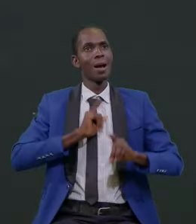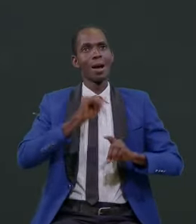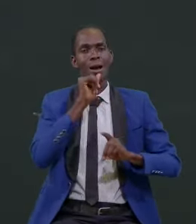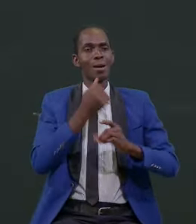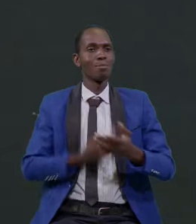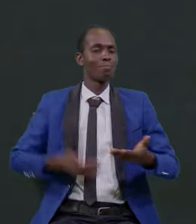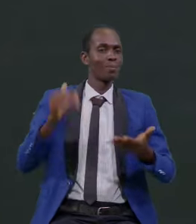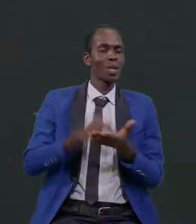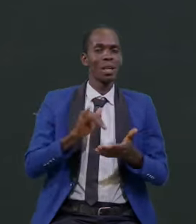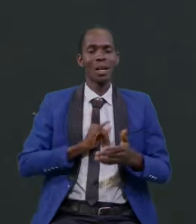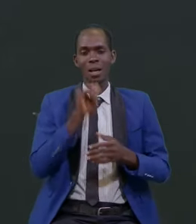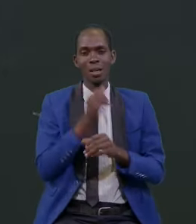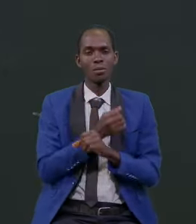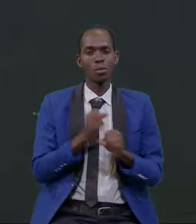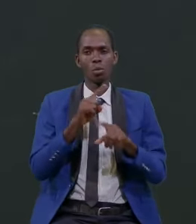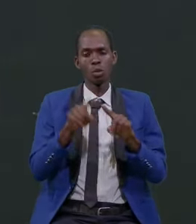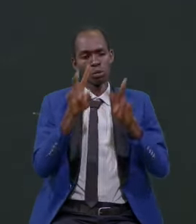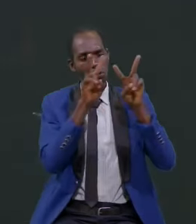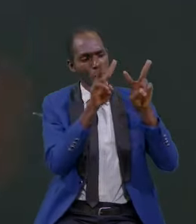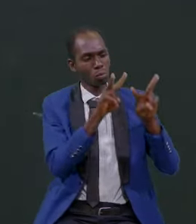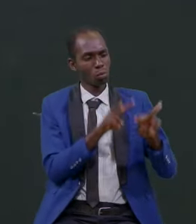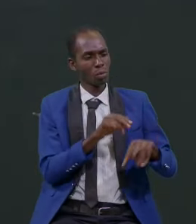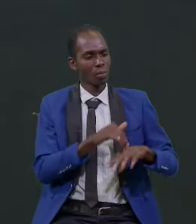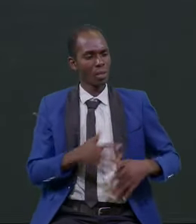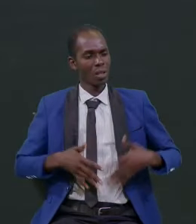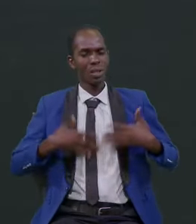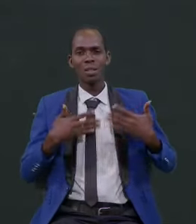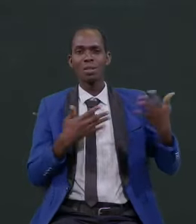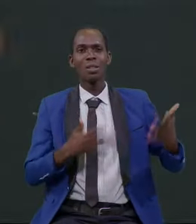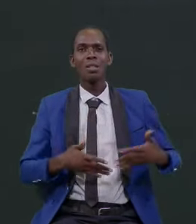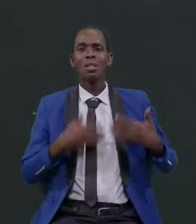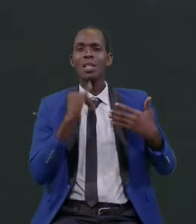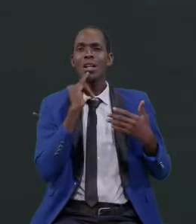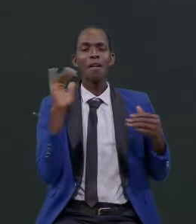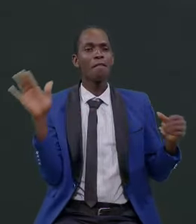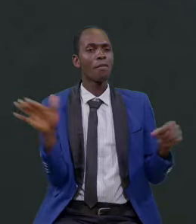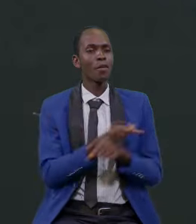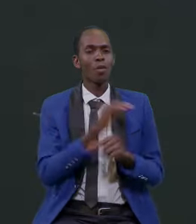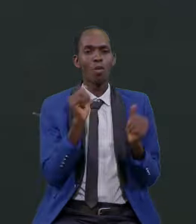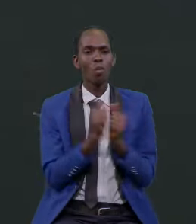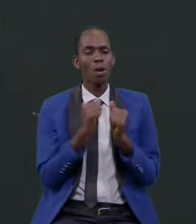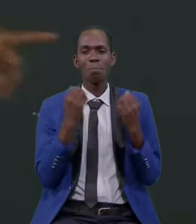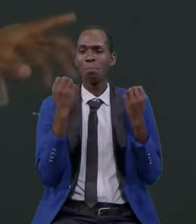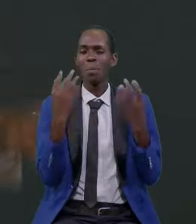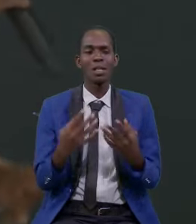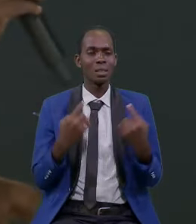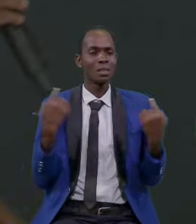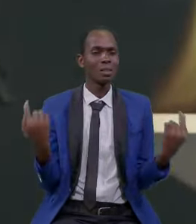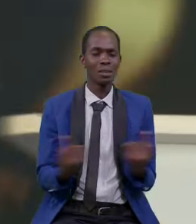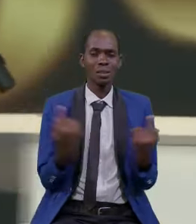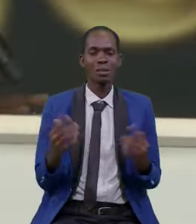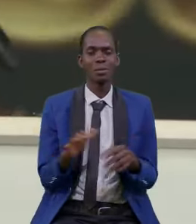at the life is full of atrocities, as the life was